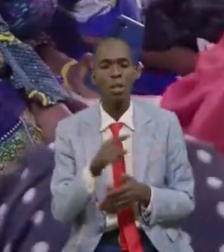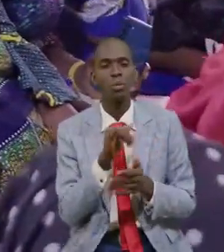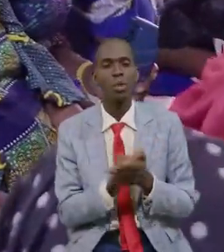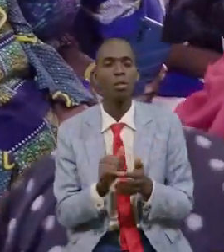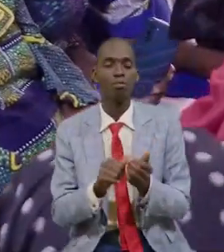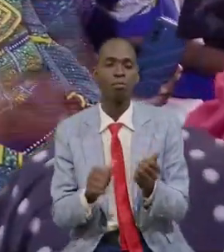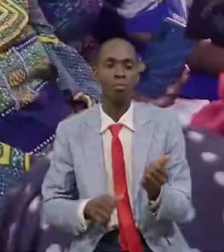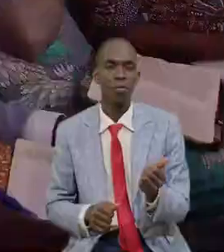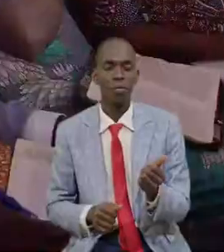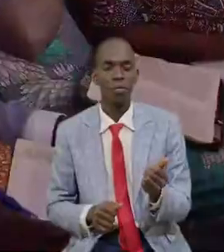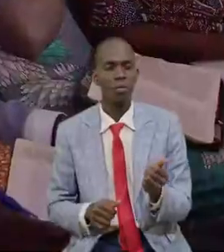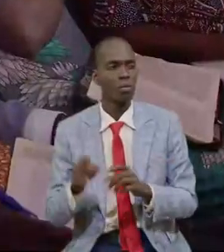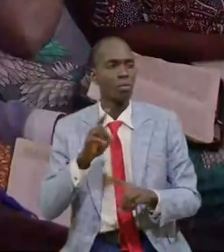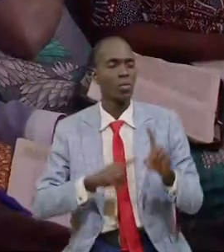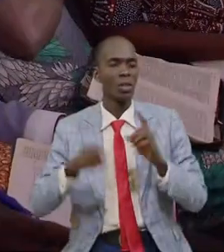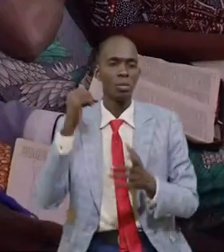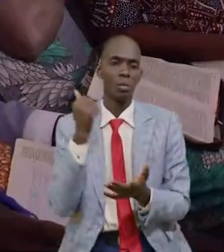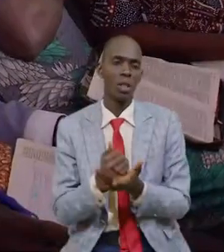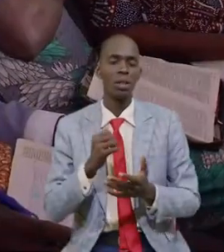I didn't hear your amen.